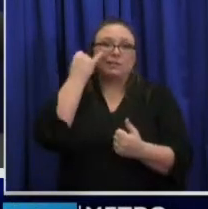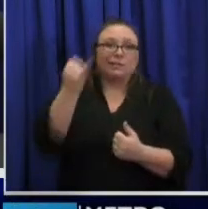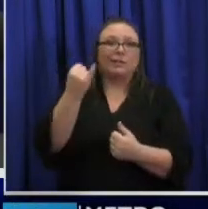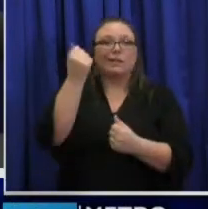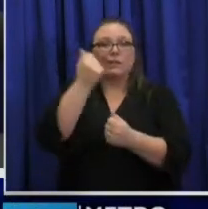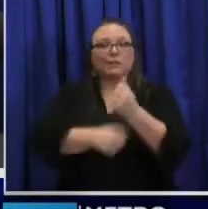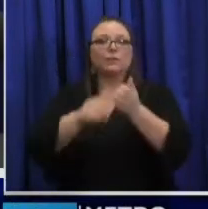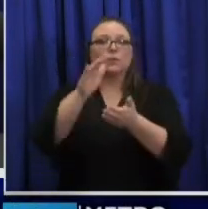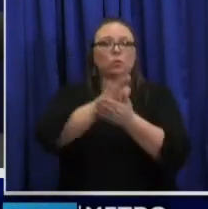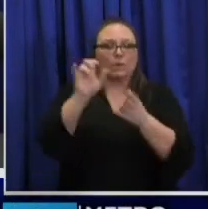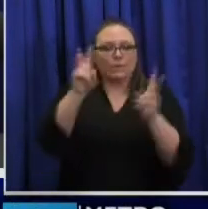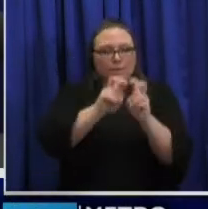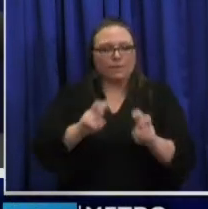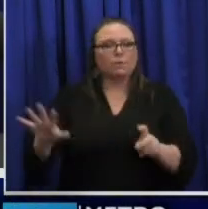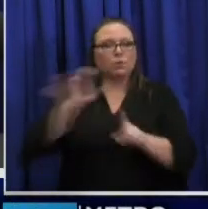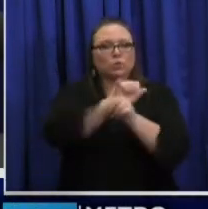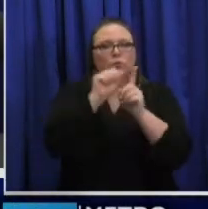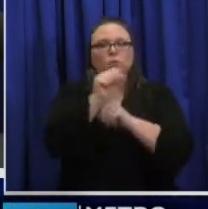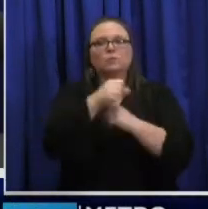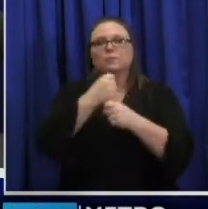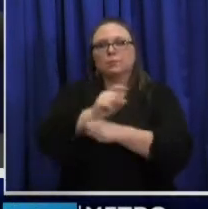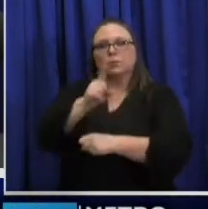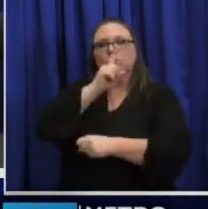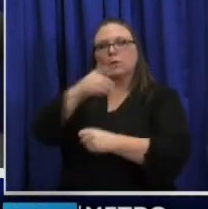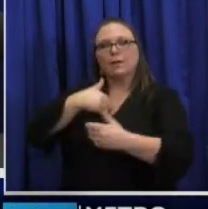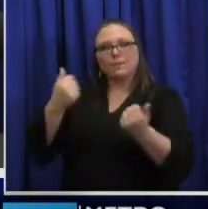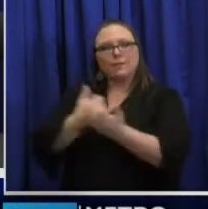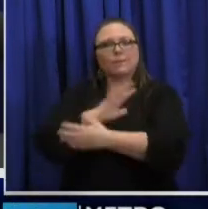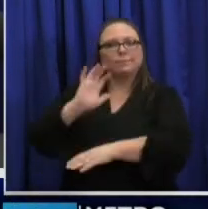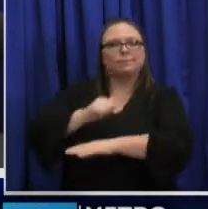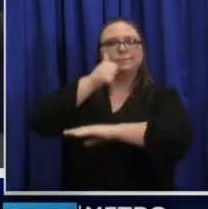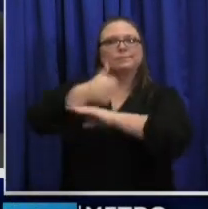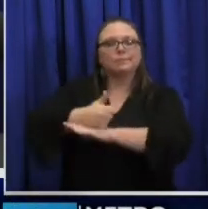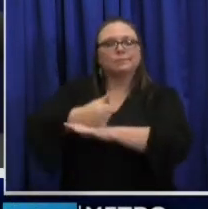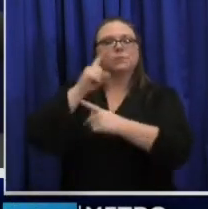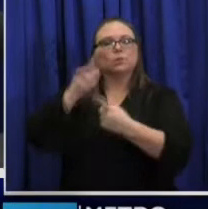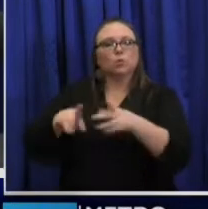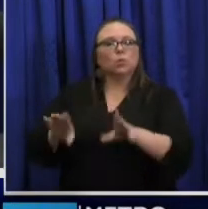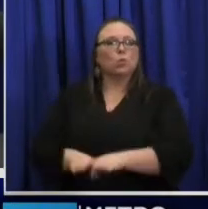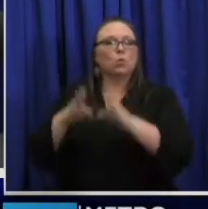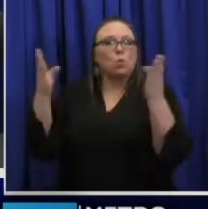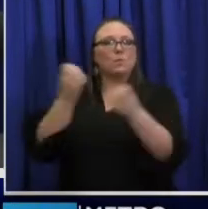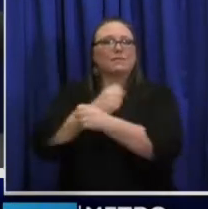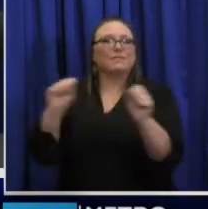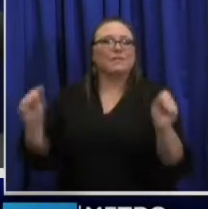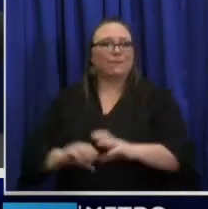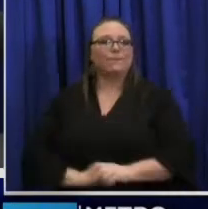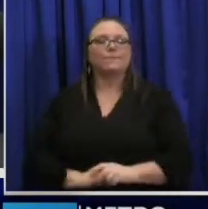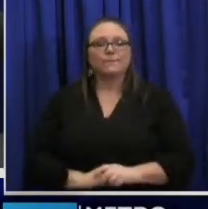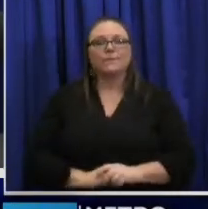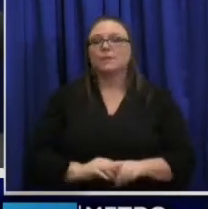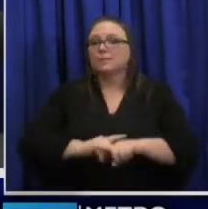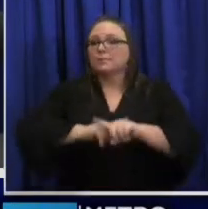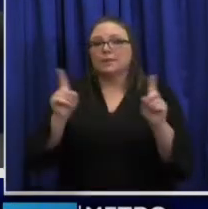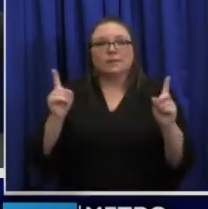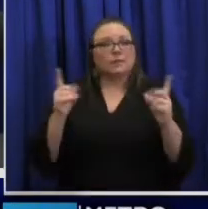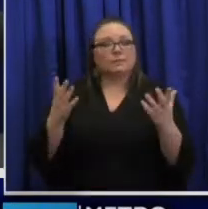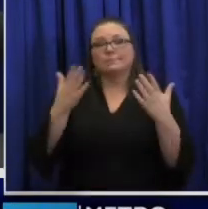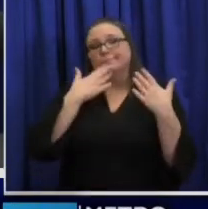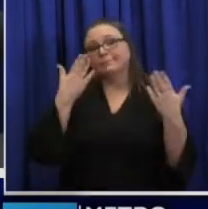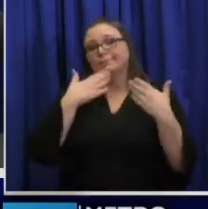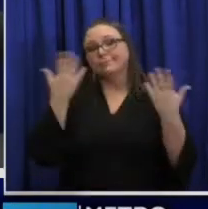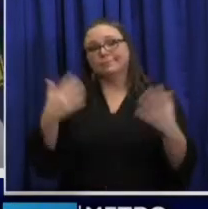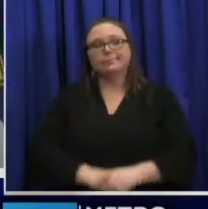each school has to evaluate their situation and make sure that there's they have the right resources to reopen in a safe manner. But so thank